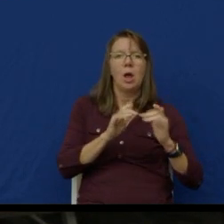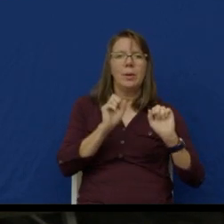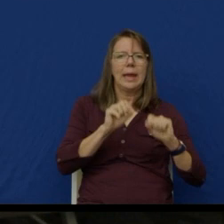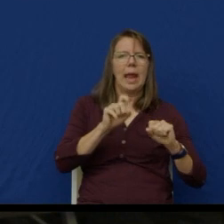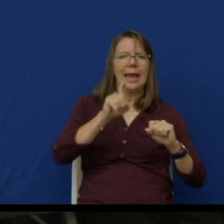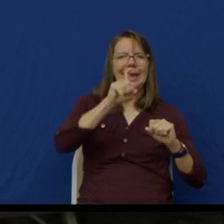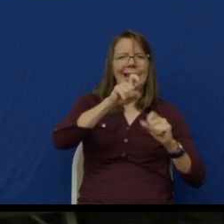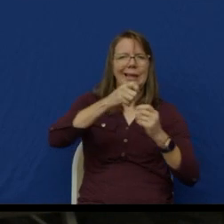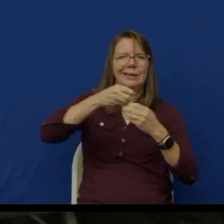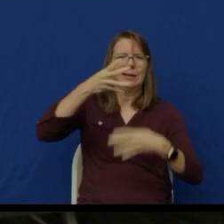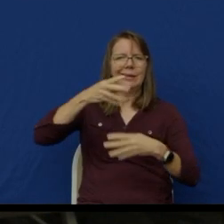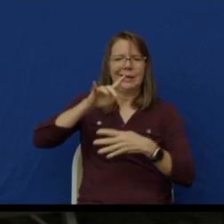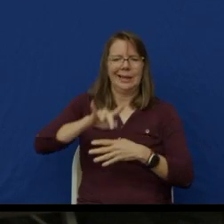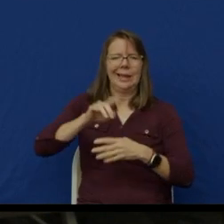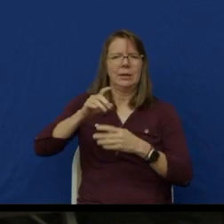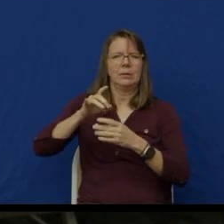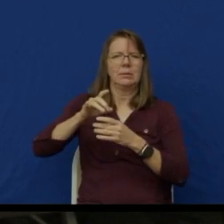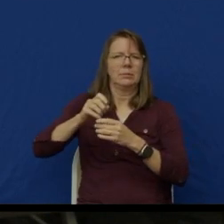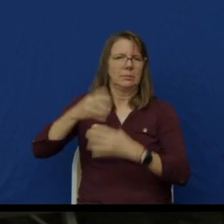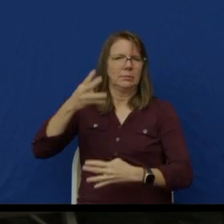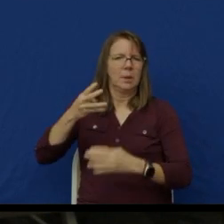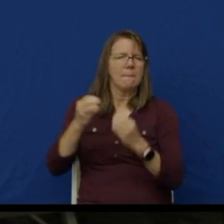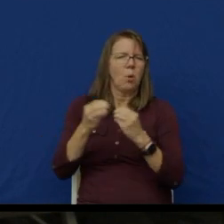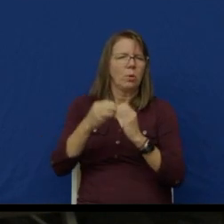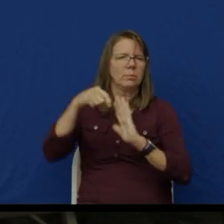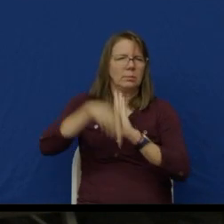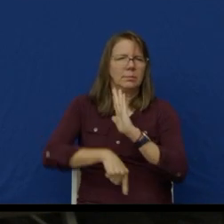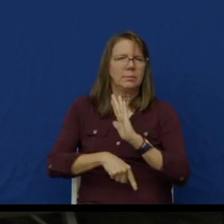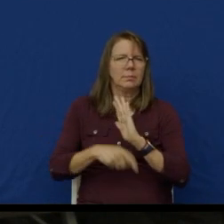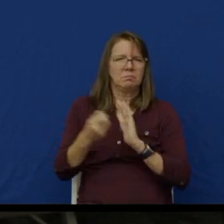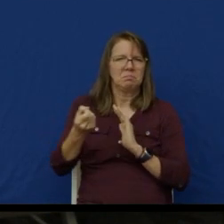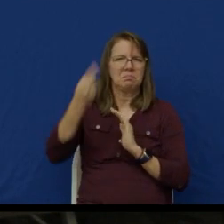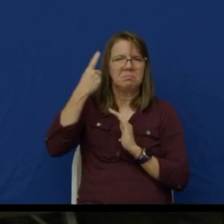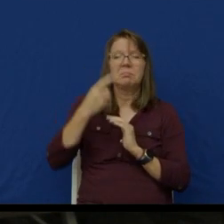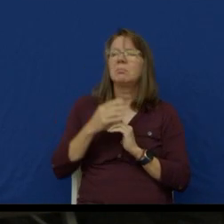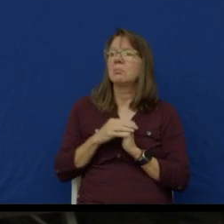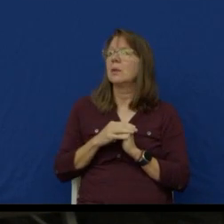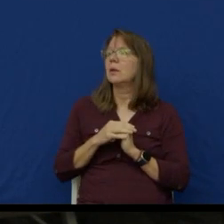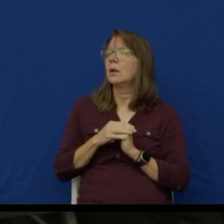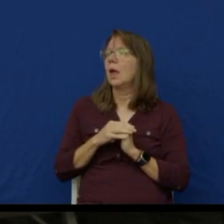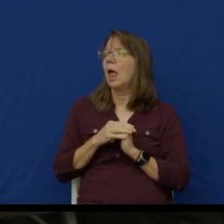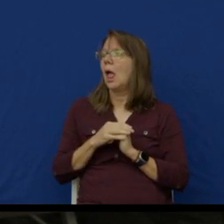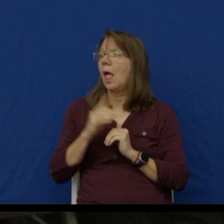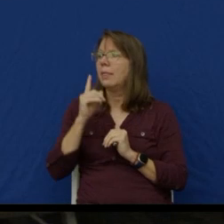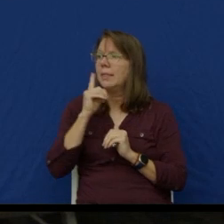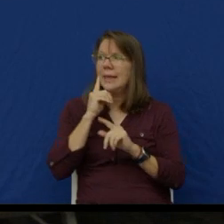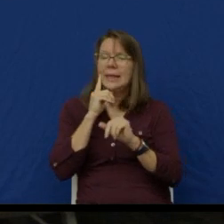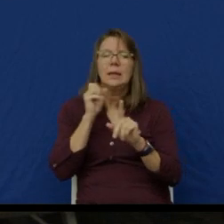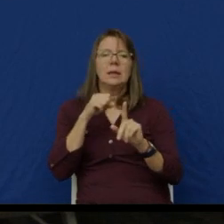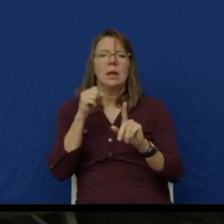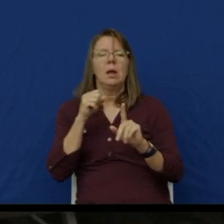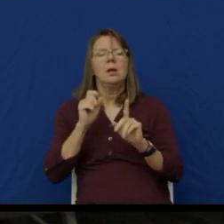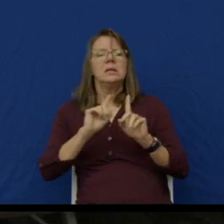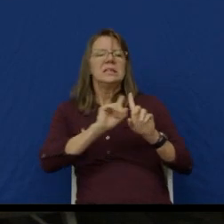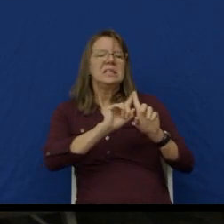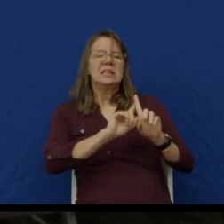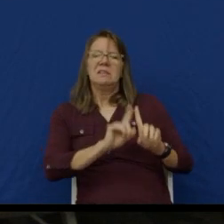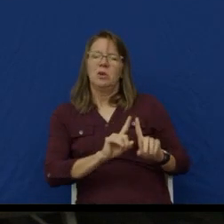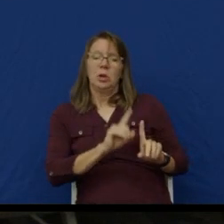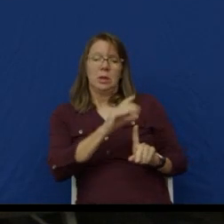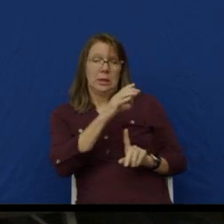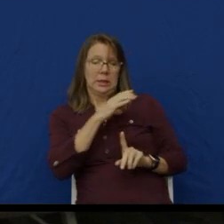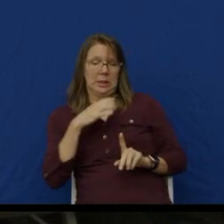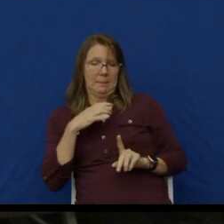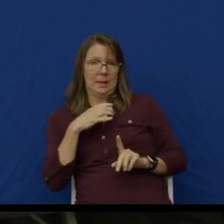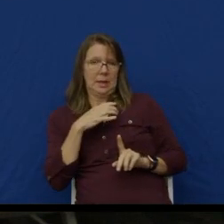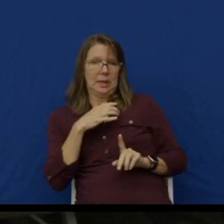deeply. I think that when we were doing, and different committees were working on the different things, it's tried